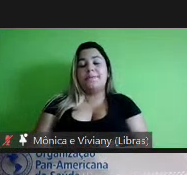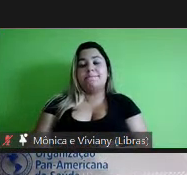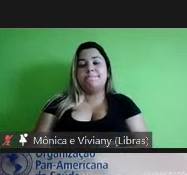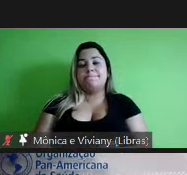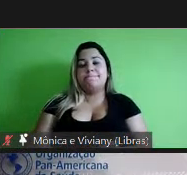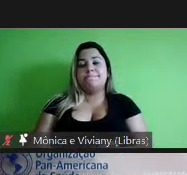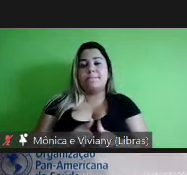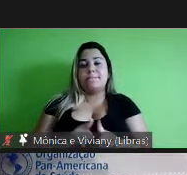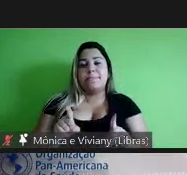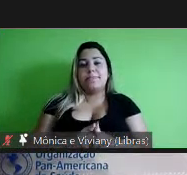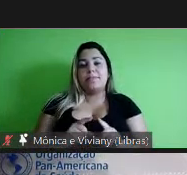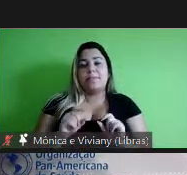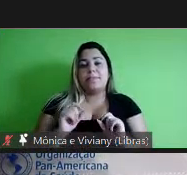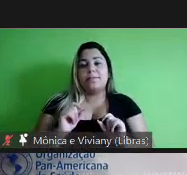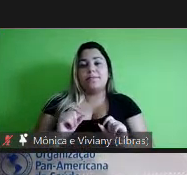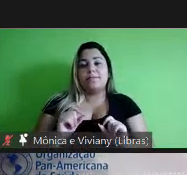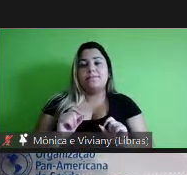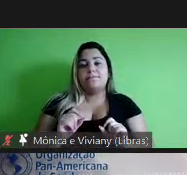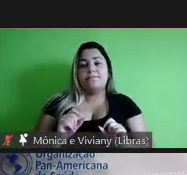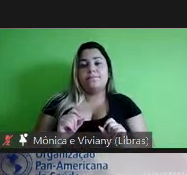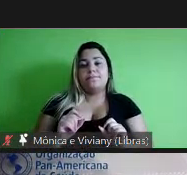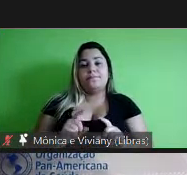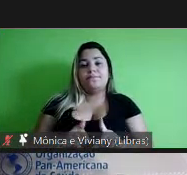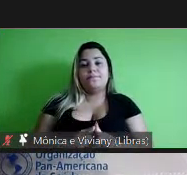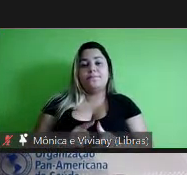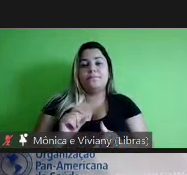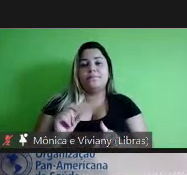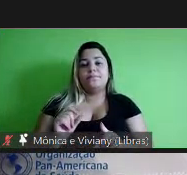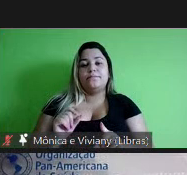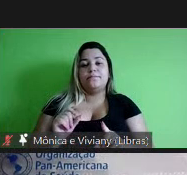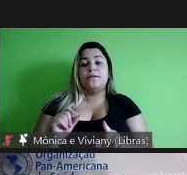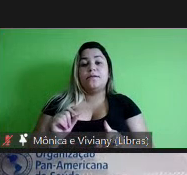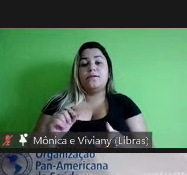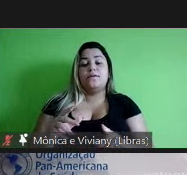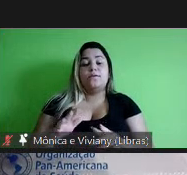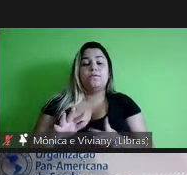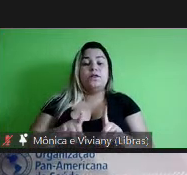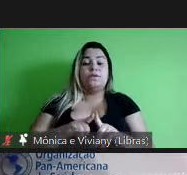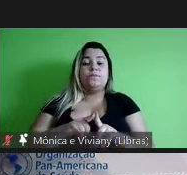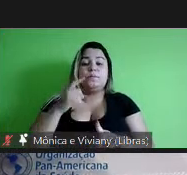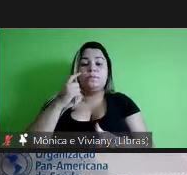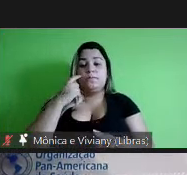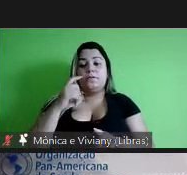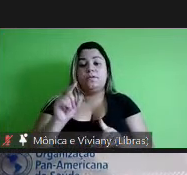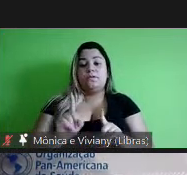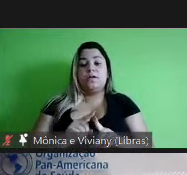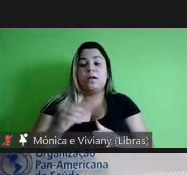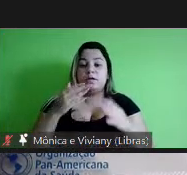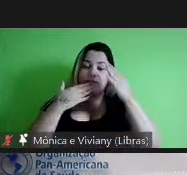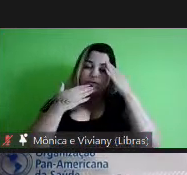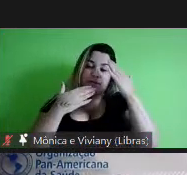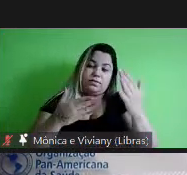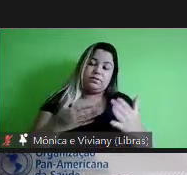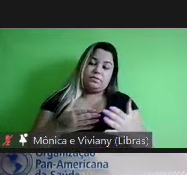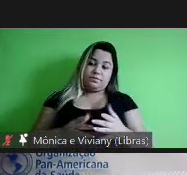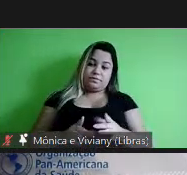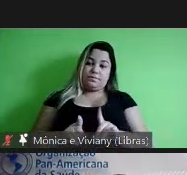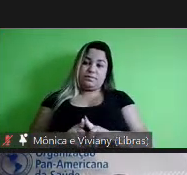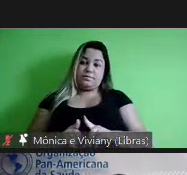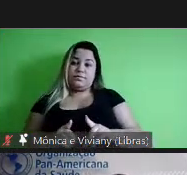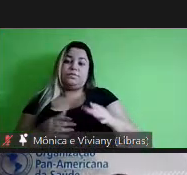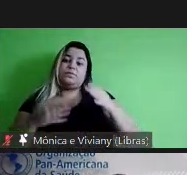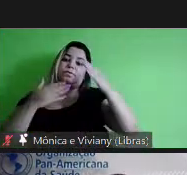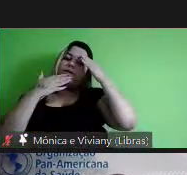I think that Kelly brings many tools for us to operationalize this in the